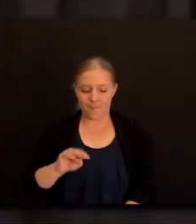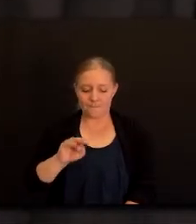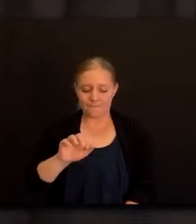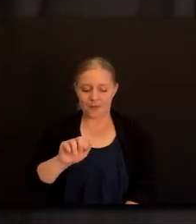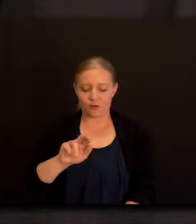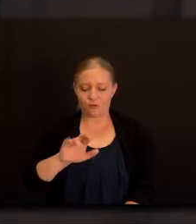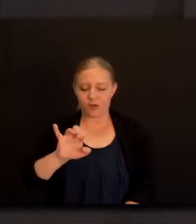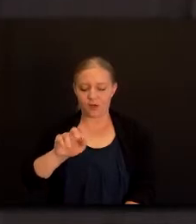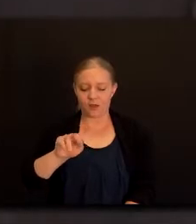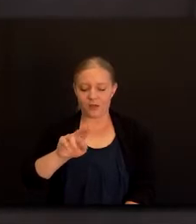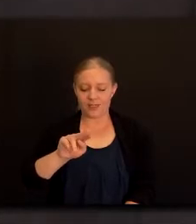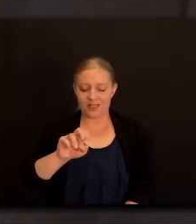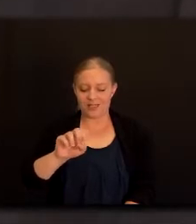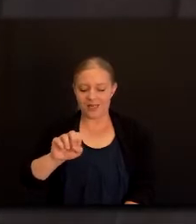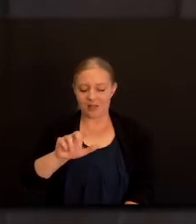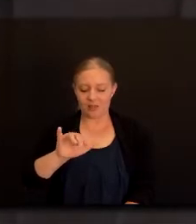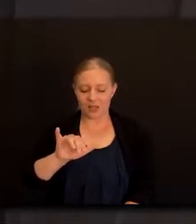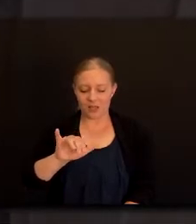Merrick Quinn Neely.